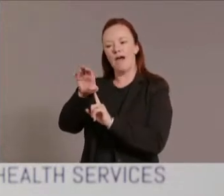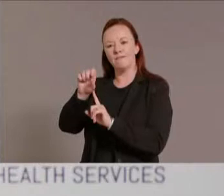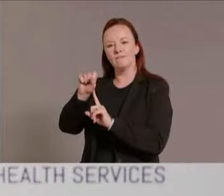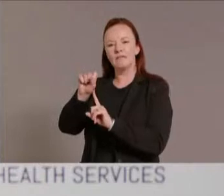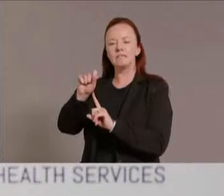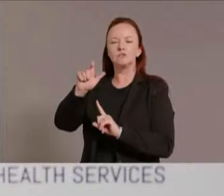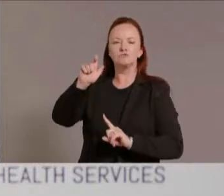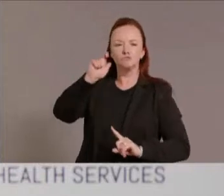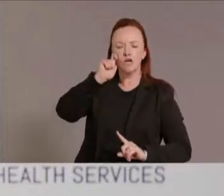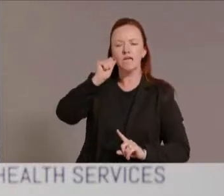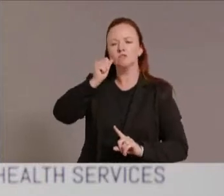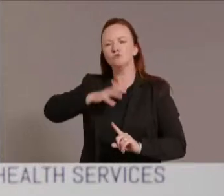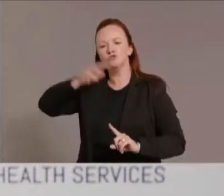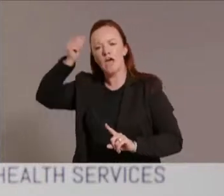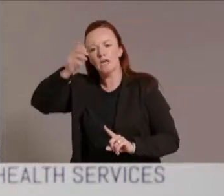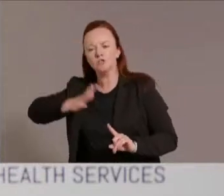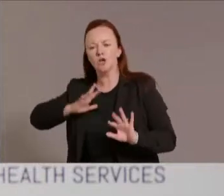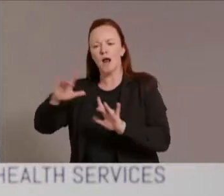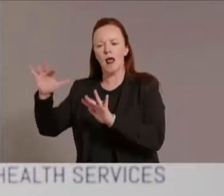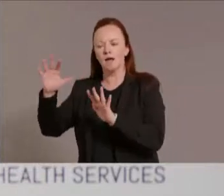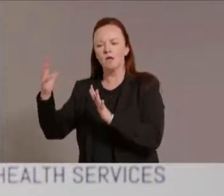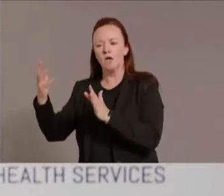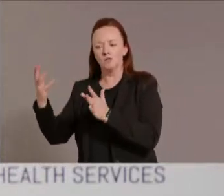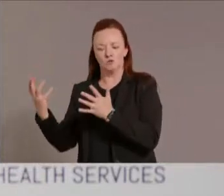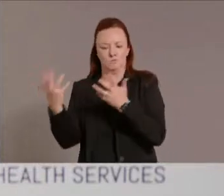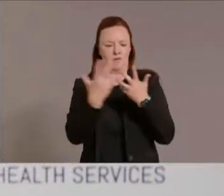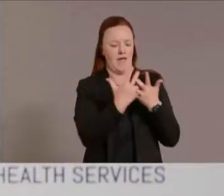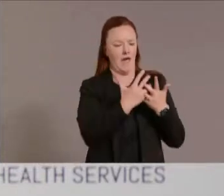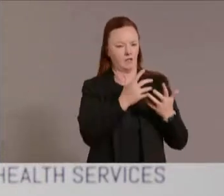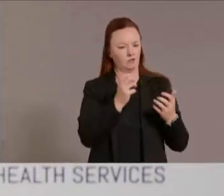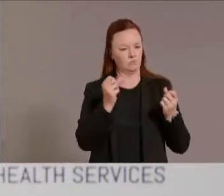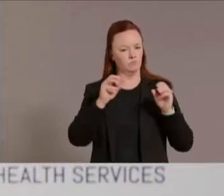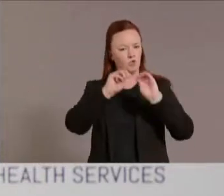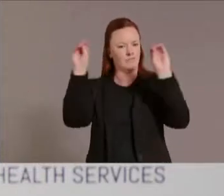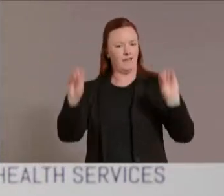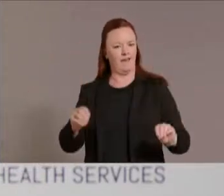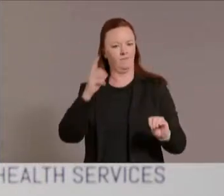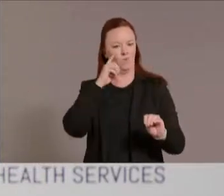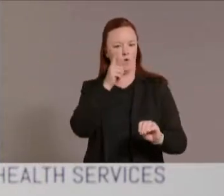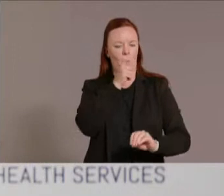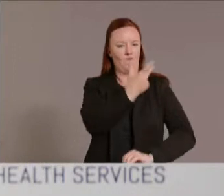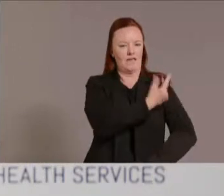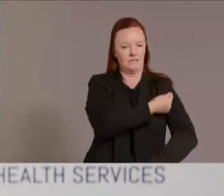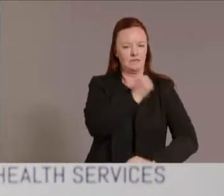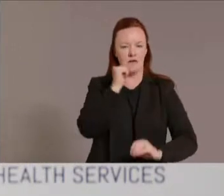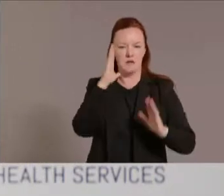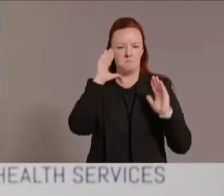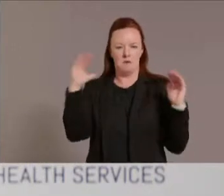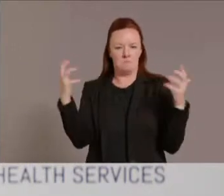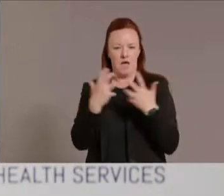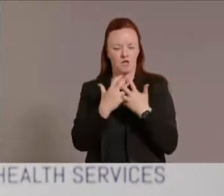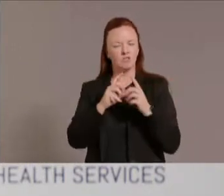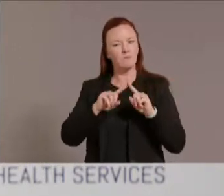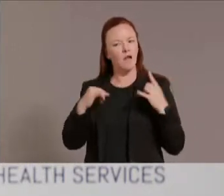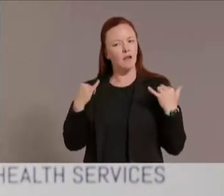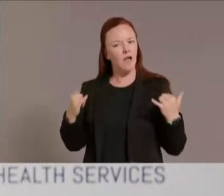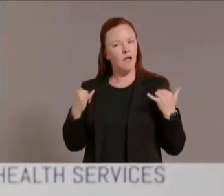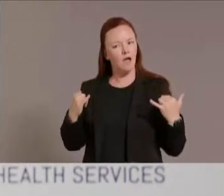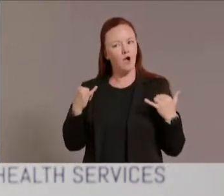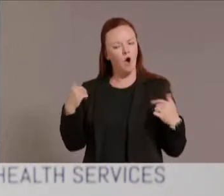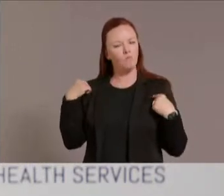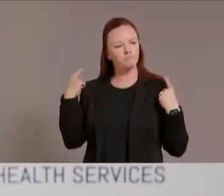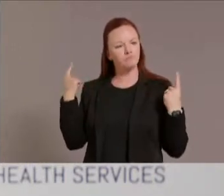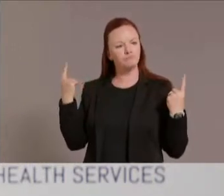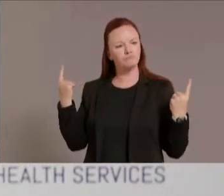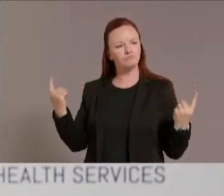and older are eligible, what's holding the state back from seeing those demographics align? And